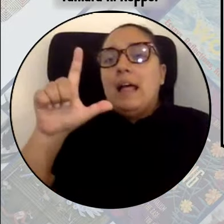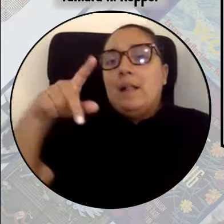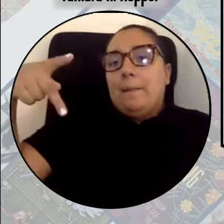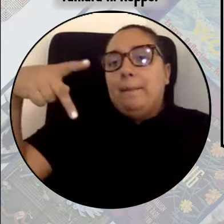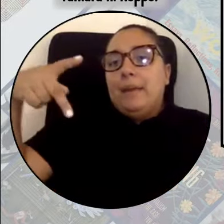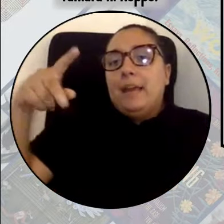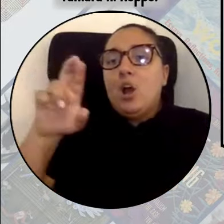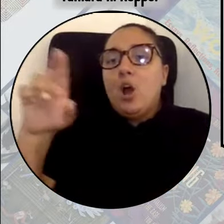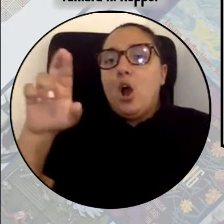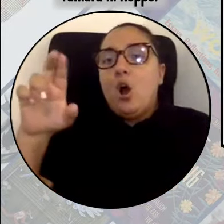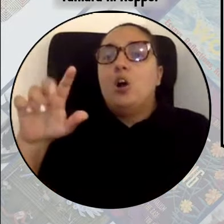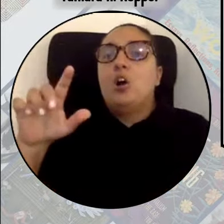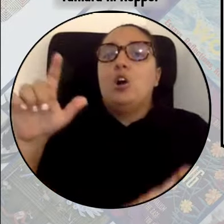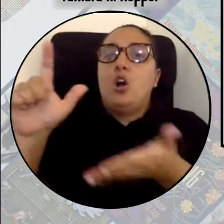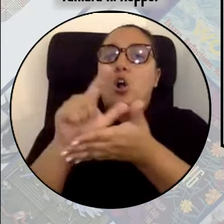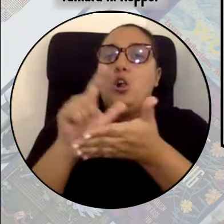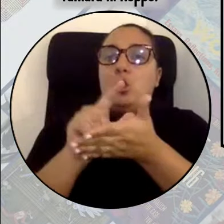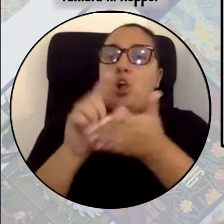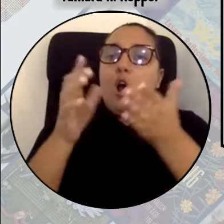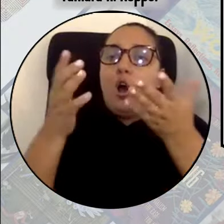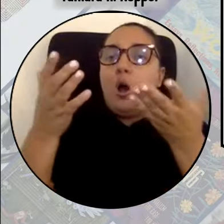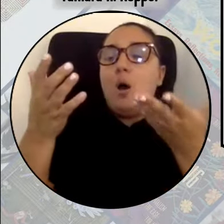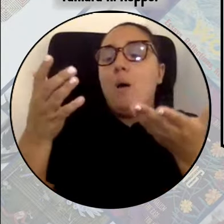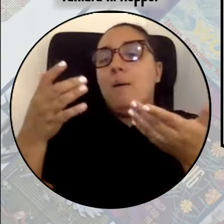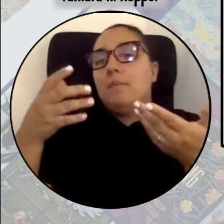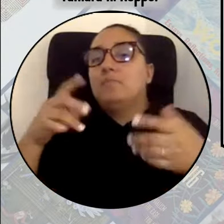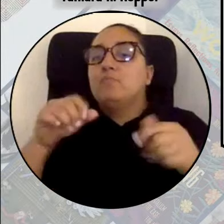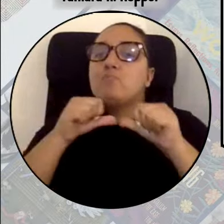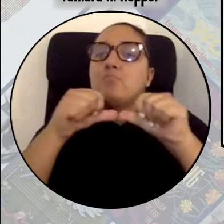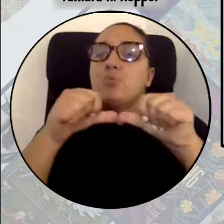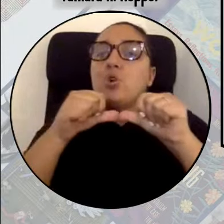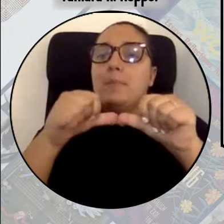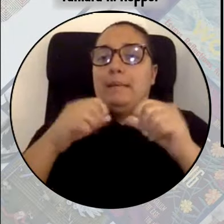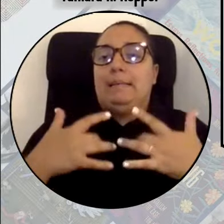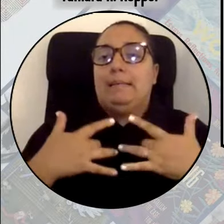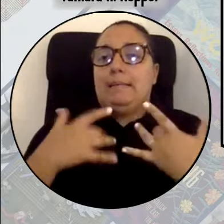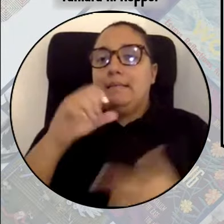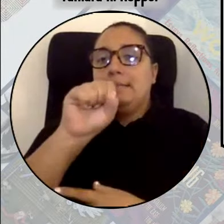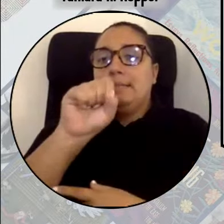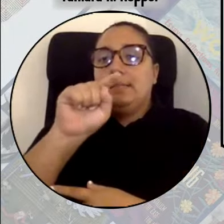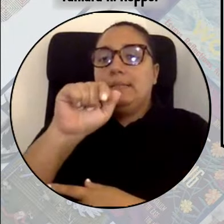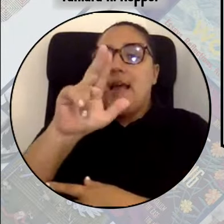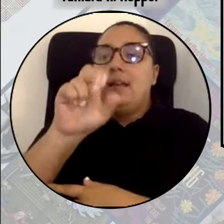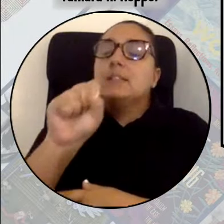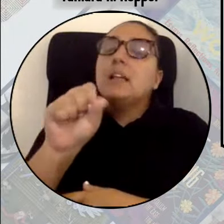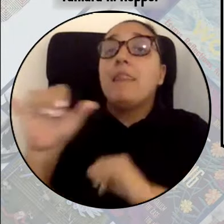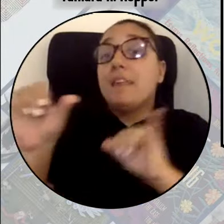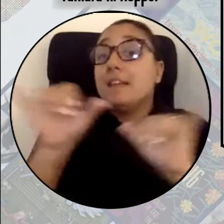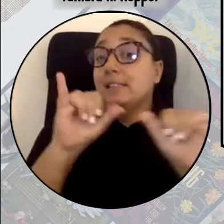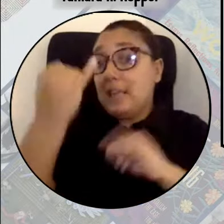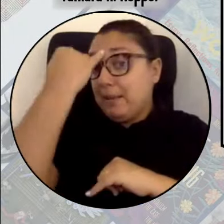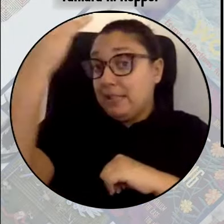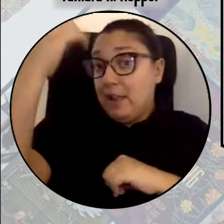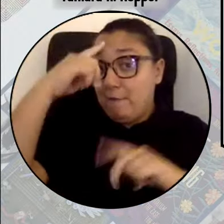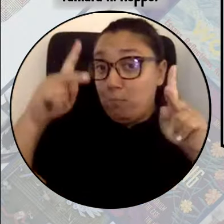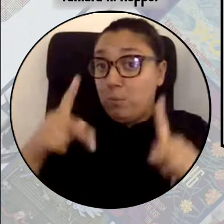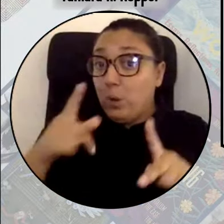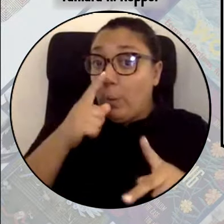resident status. This is also what sometimes people use as the term green card holder or permanent resident